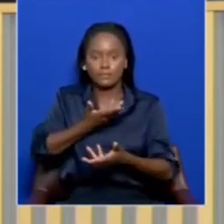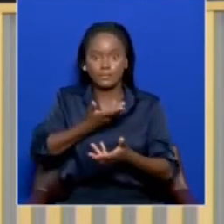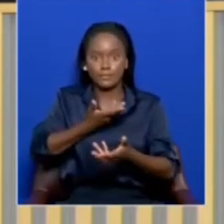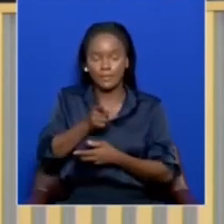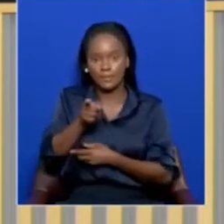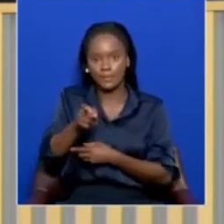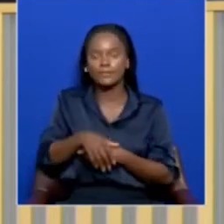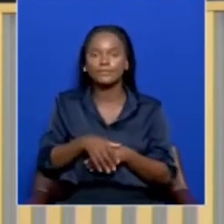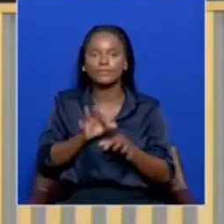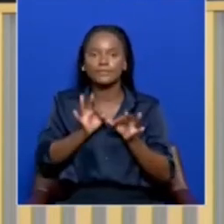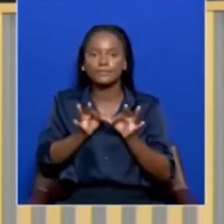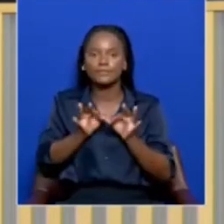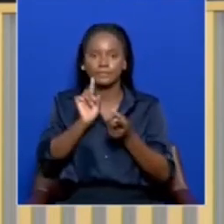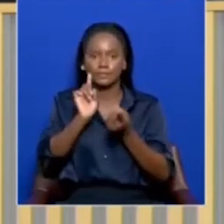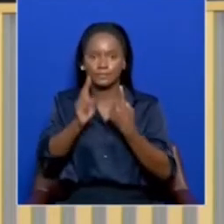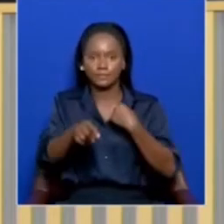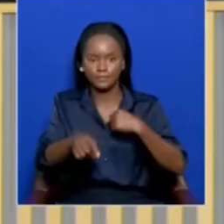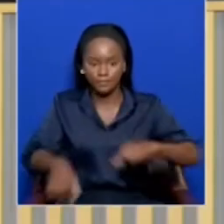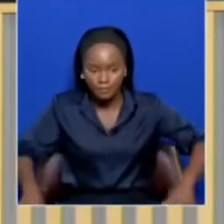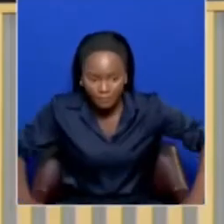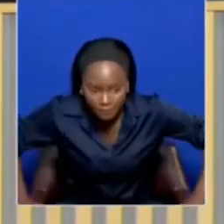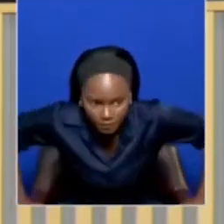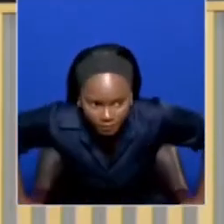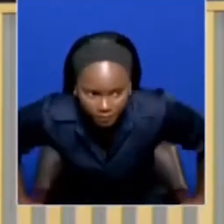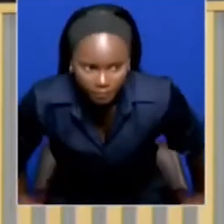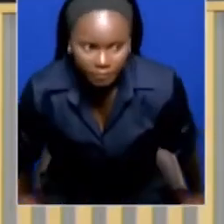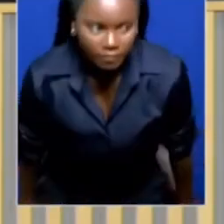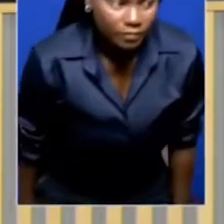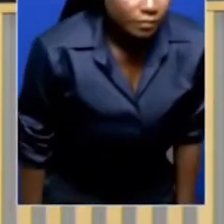of Intelligence with the matters relating to